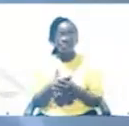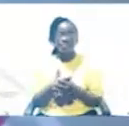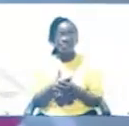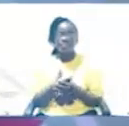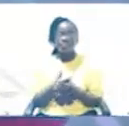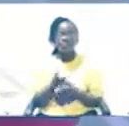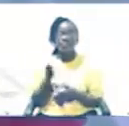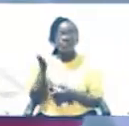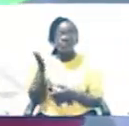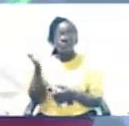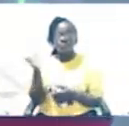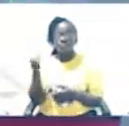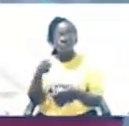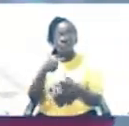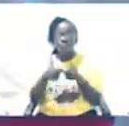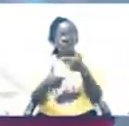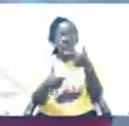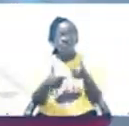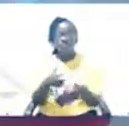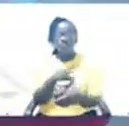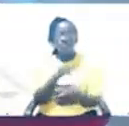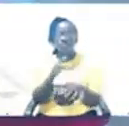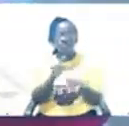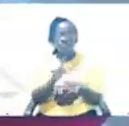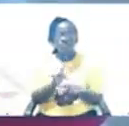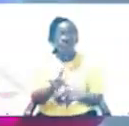There is grace and mercy out here